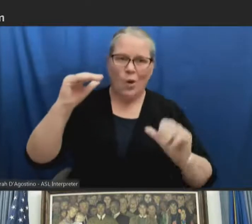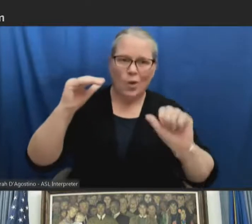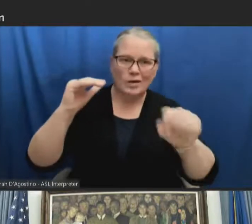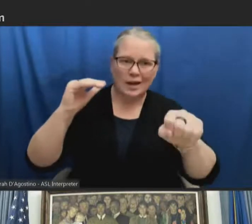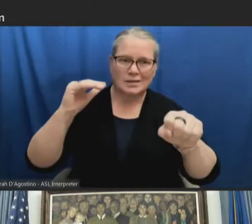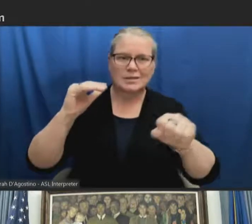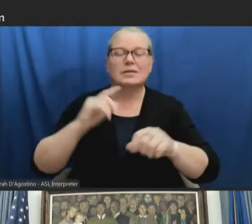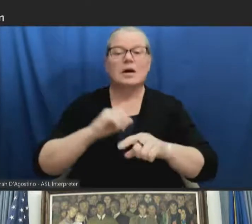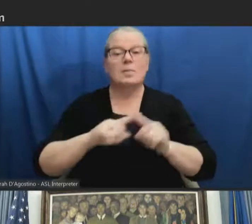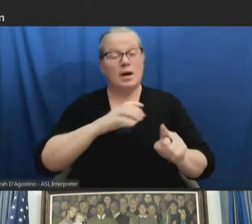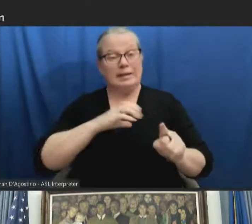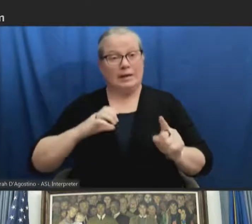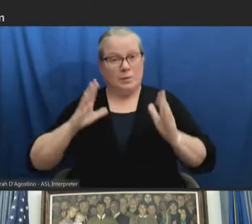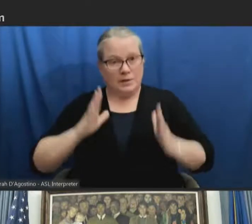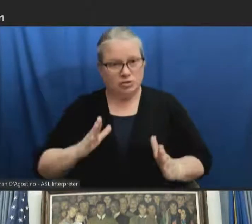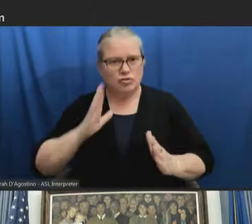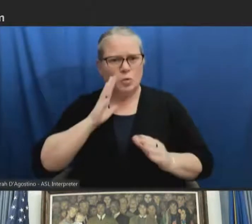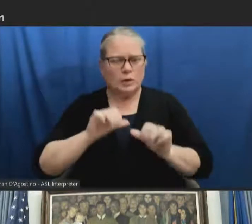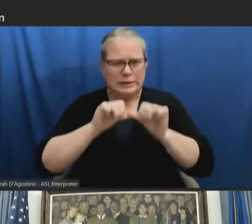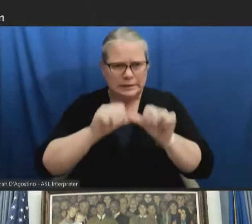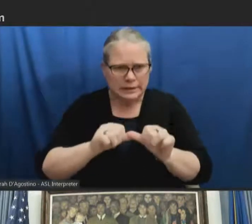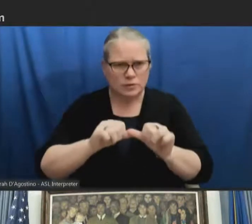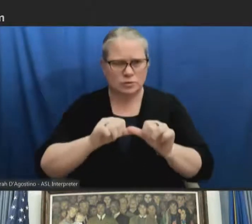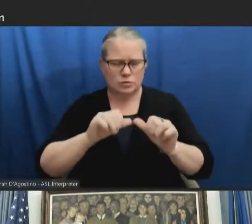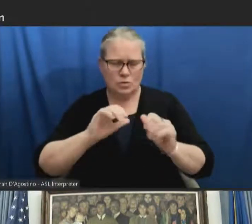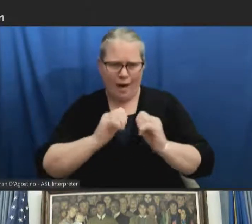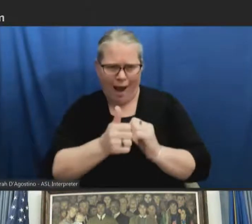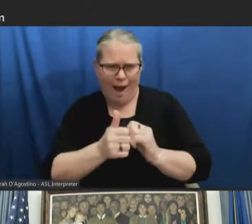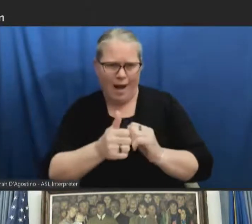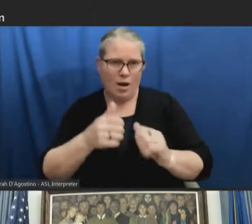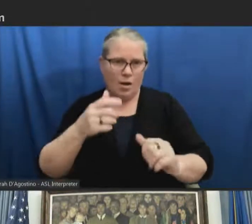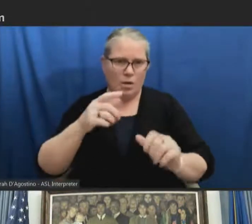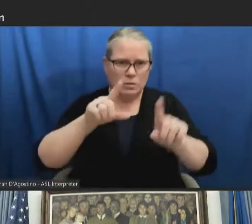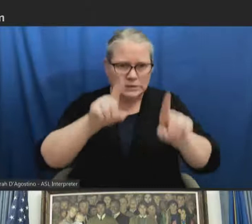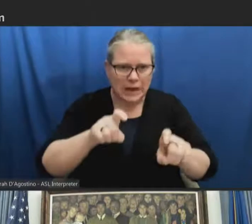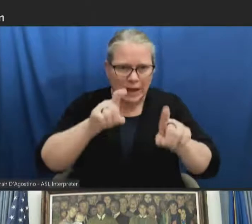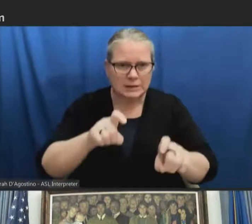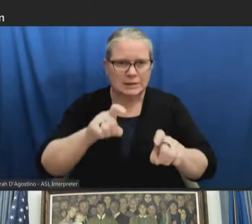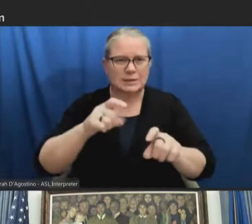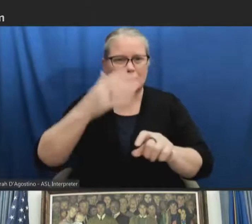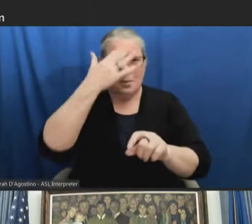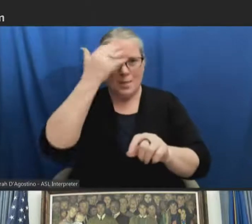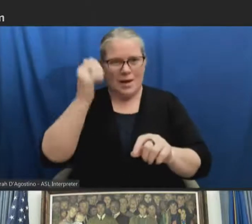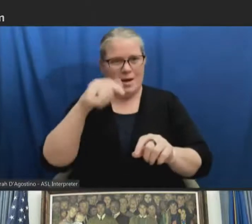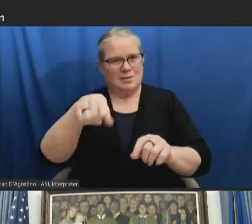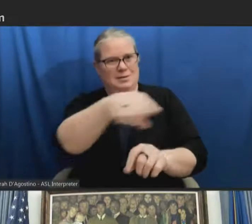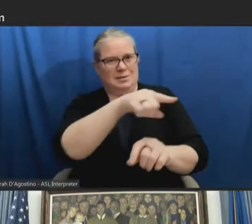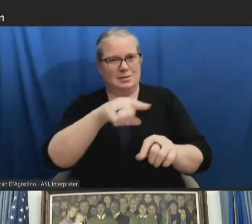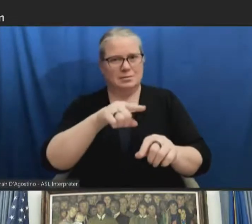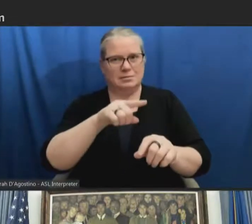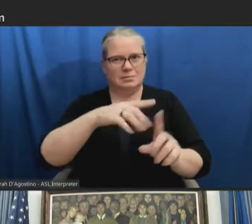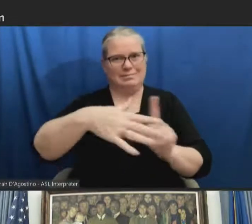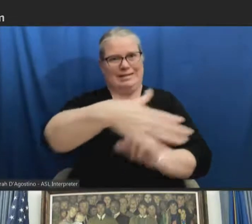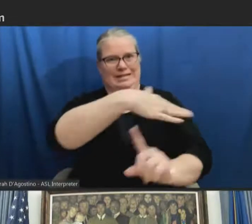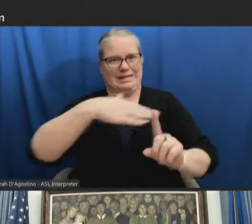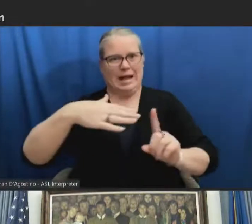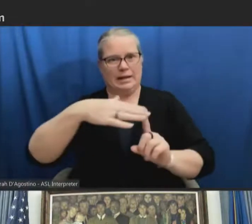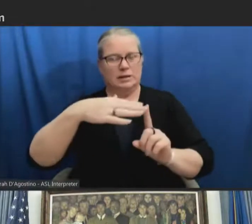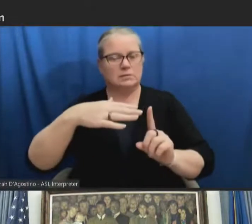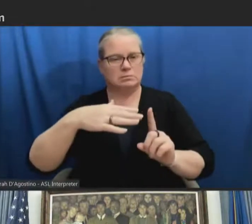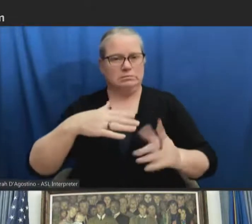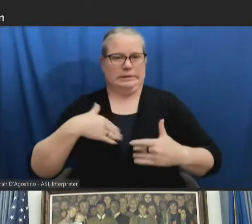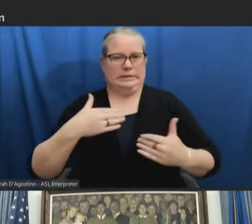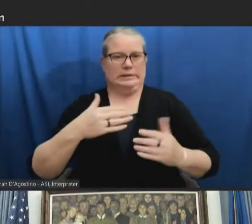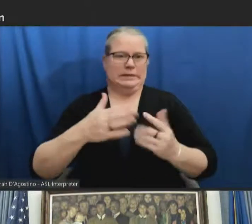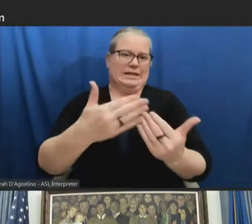testing among that staff, given the particularly high risk profile of those settings, both with staff and offenders as well. So